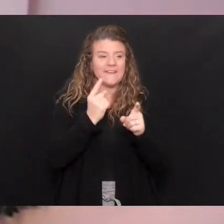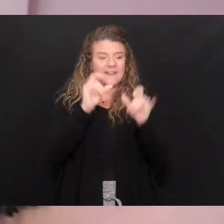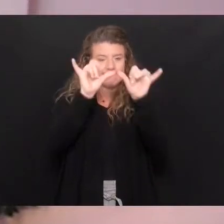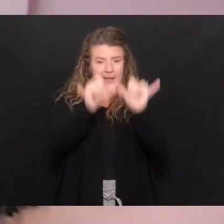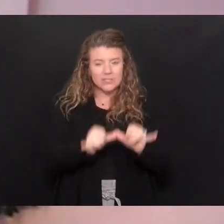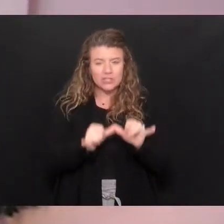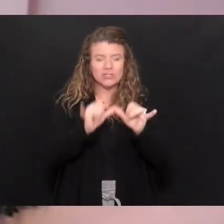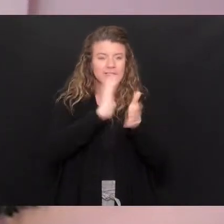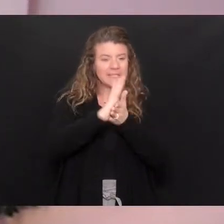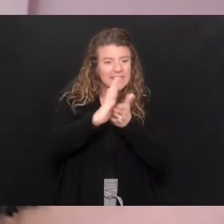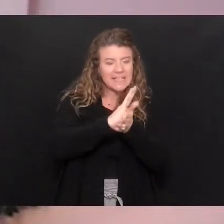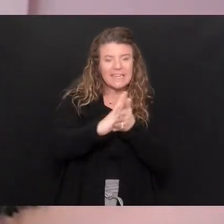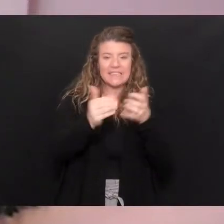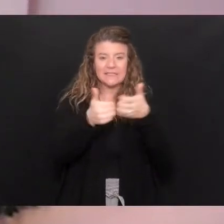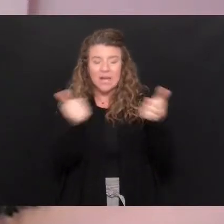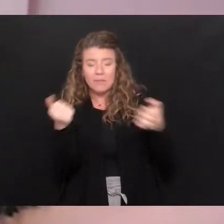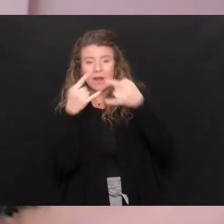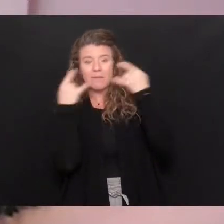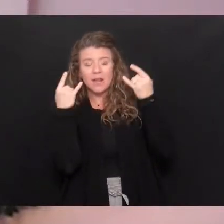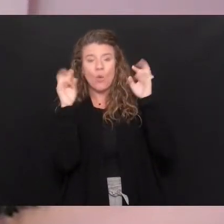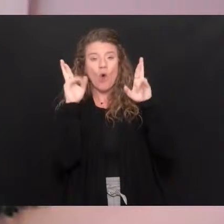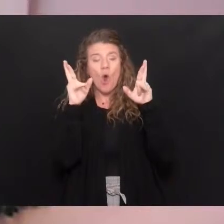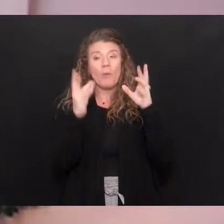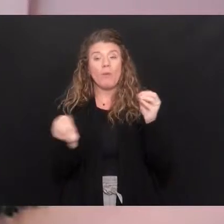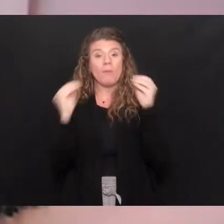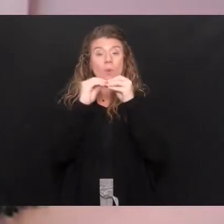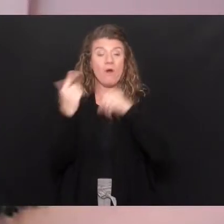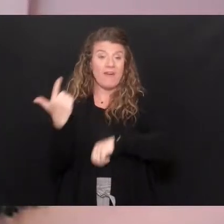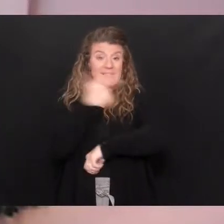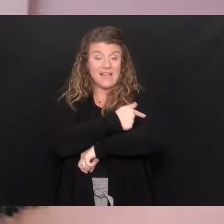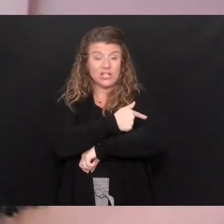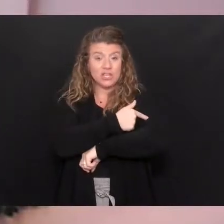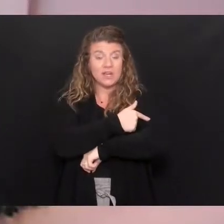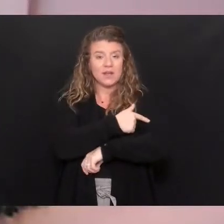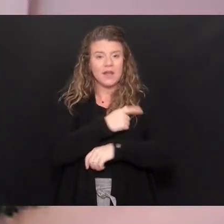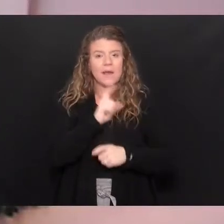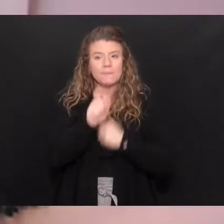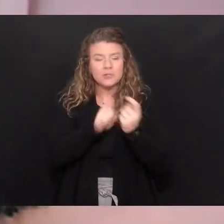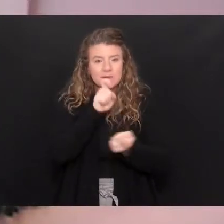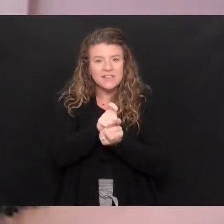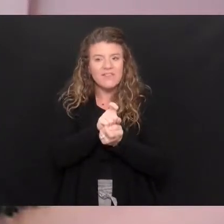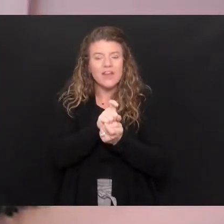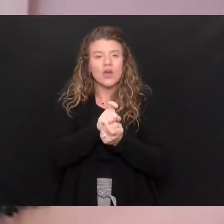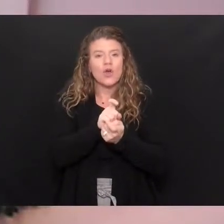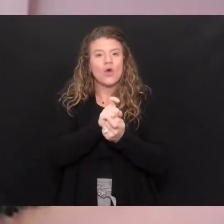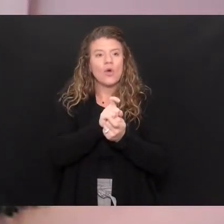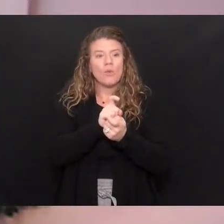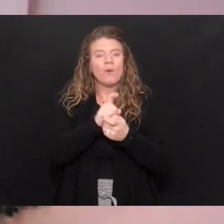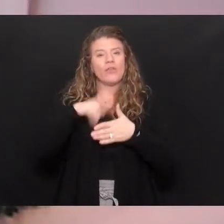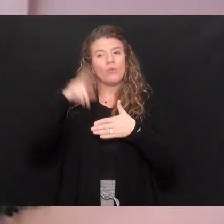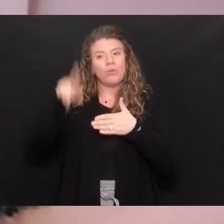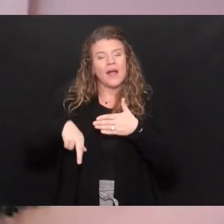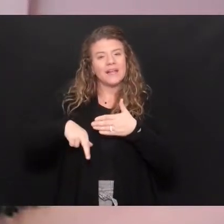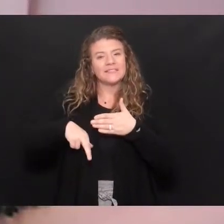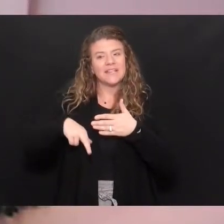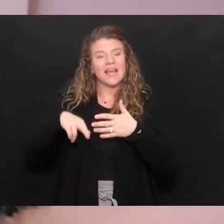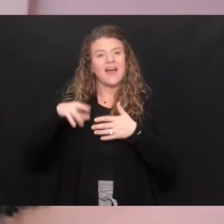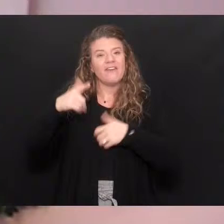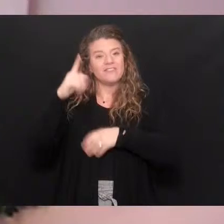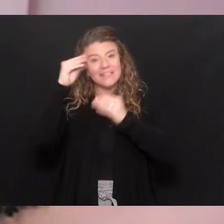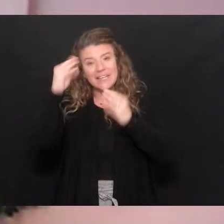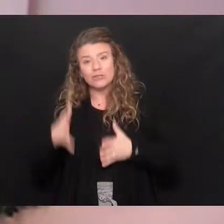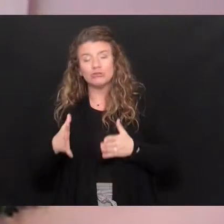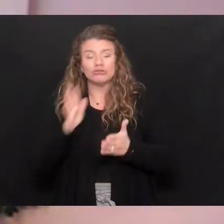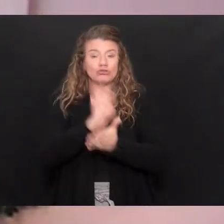And we hope, with more vaccinations, but particularly with the aggressive vaccination of teachers and